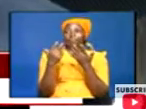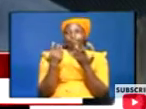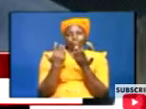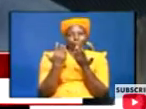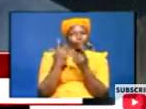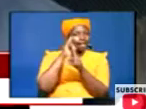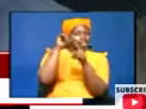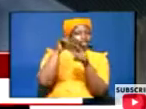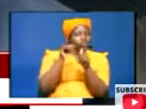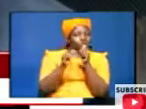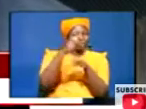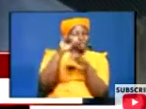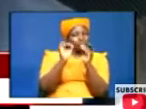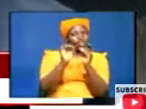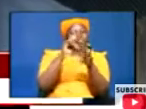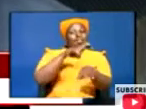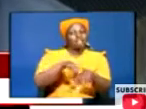withdrawal, and